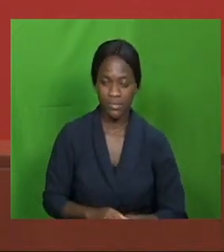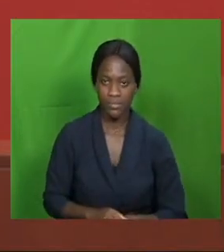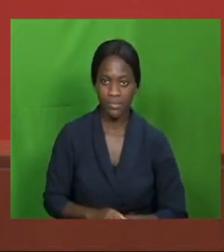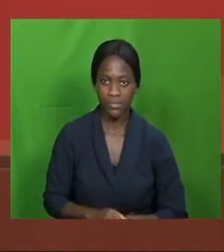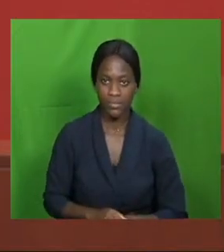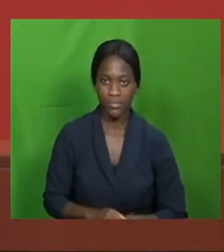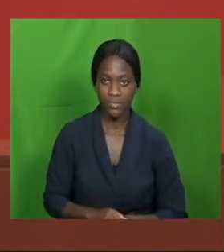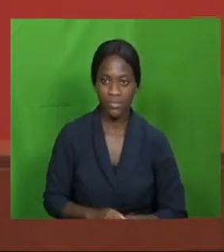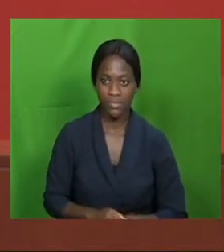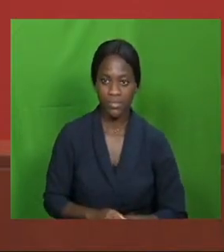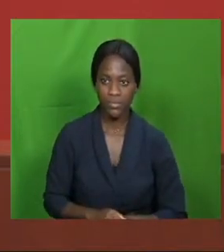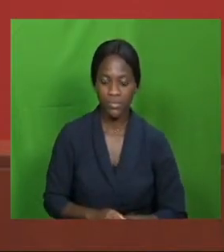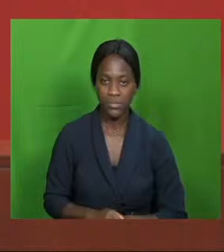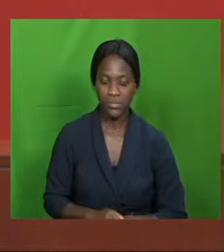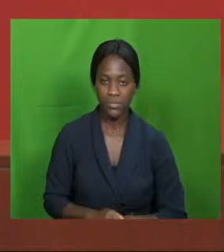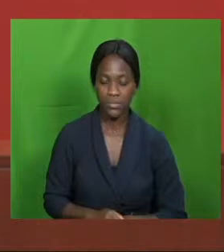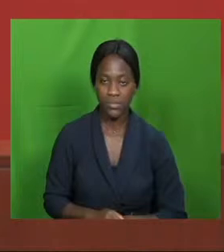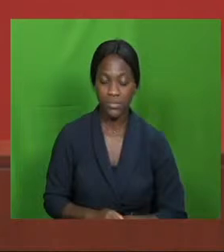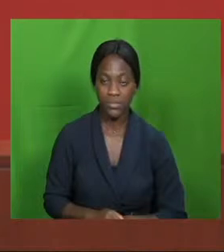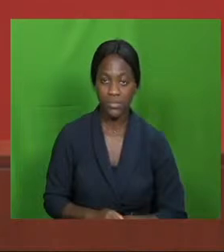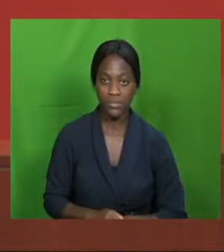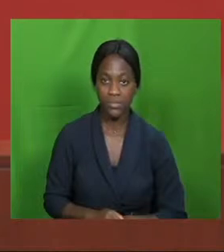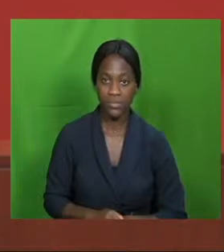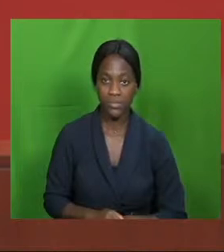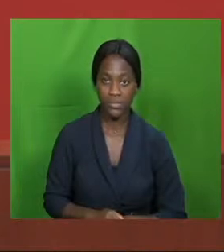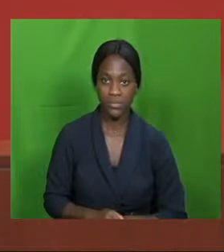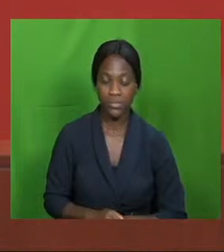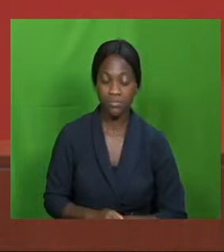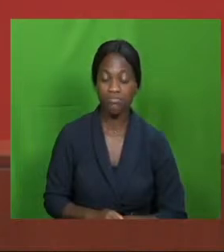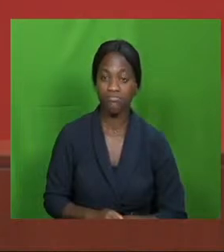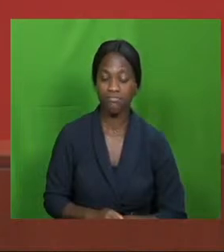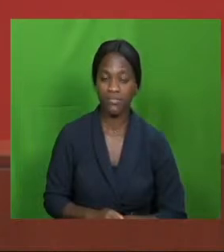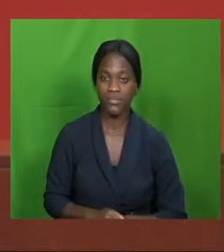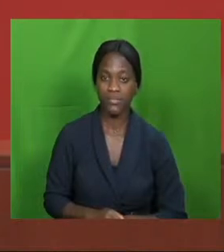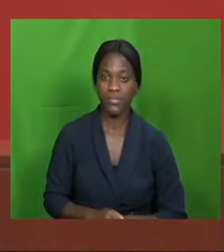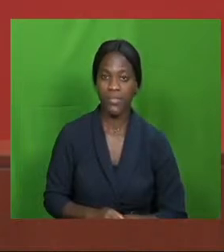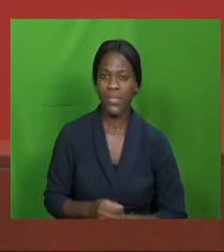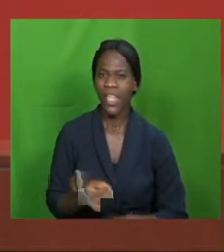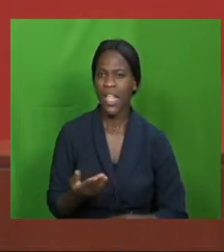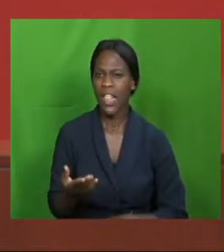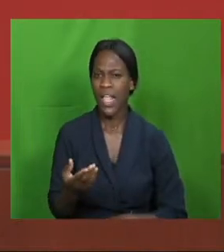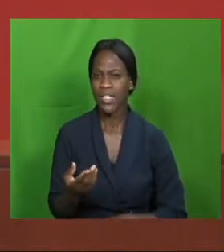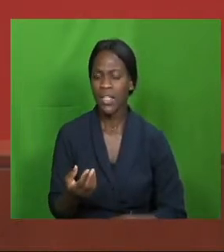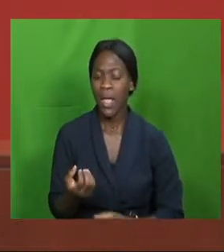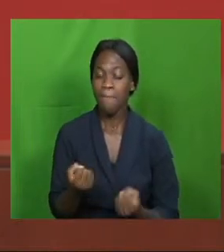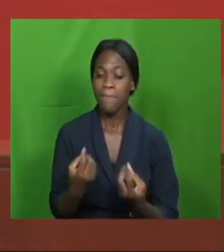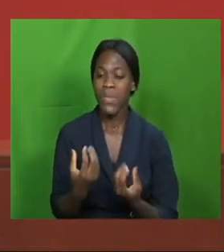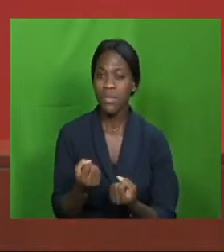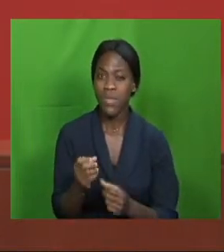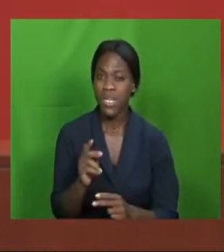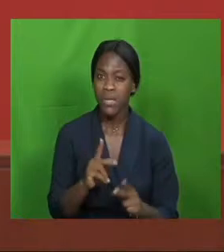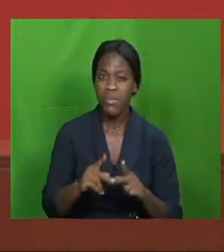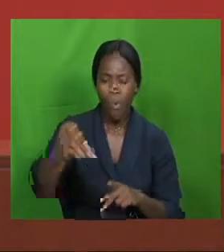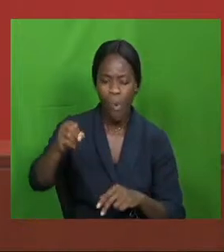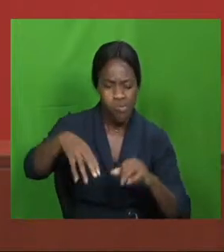This view found expression in the submissions of a number of members of Parliament of this Parliament on this